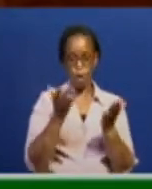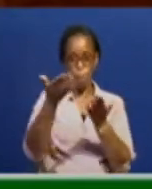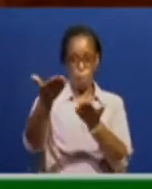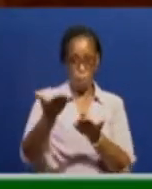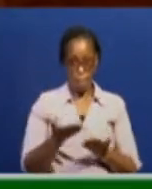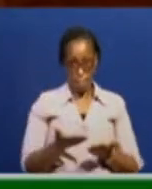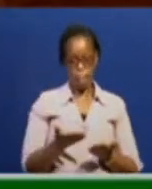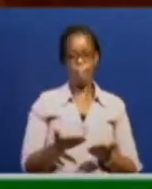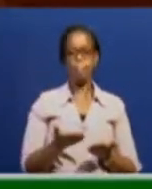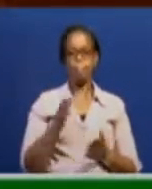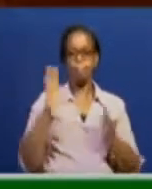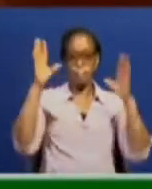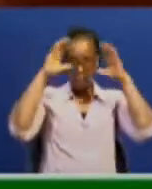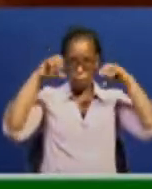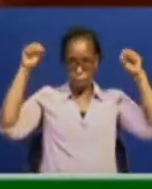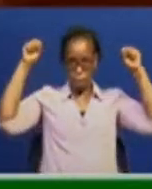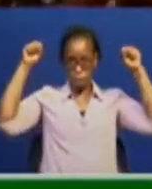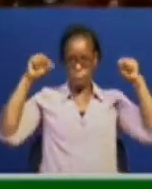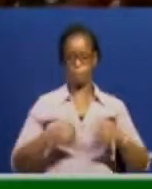Welcome.